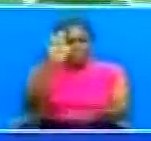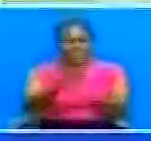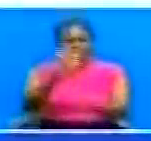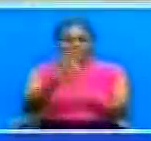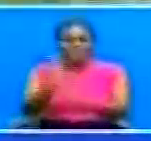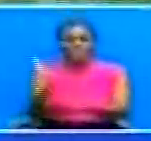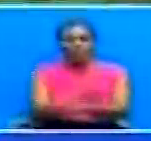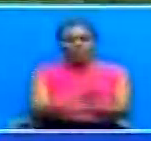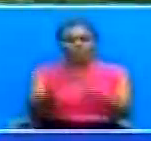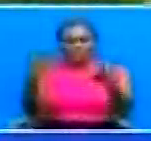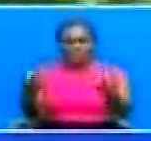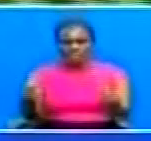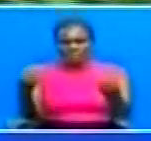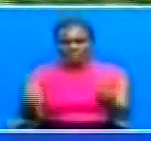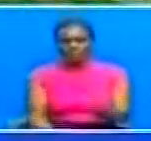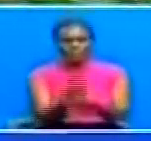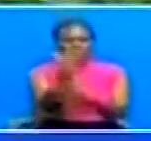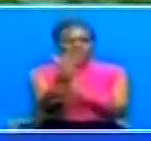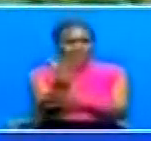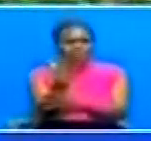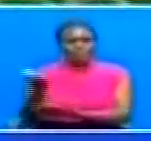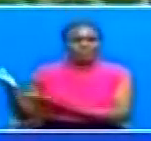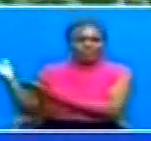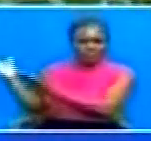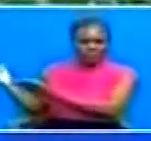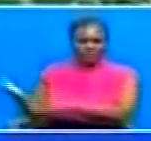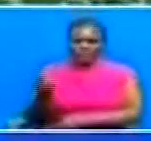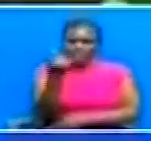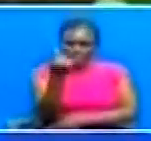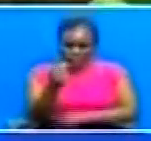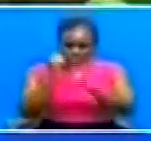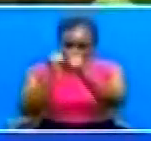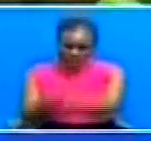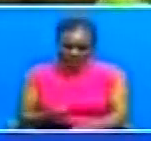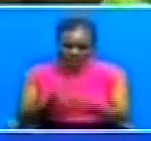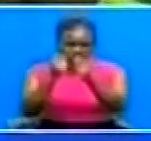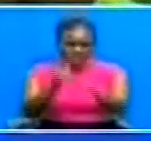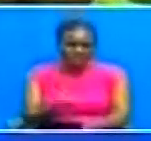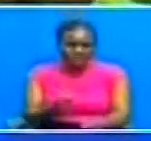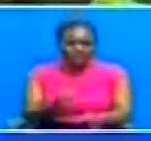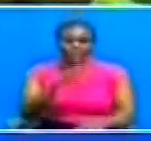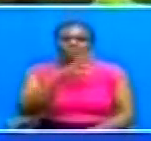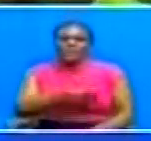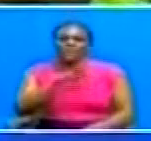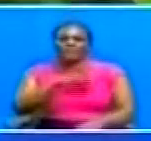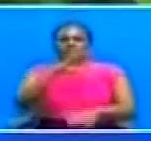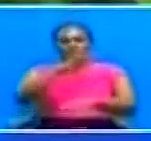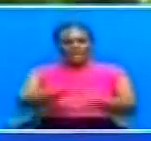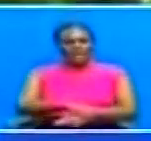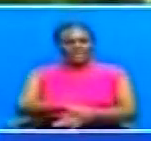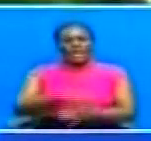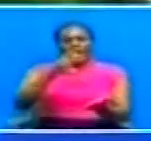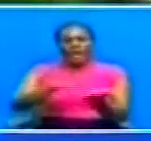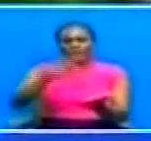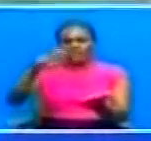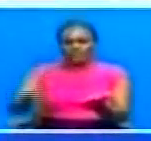of growing. Meet Lucy, one of the few small-scale farmers already reaping big from the multiple advantages